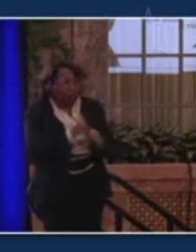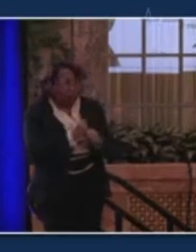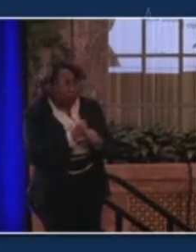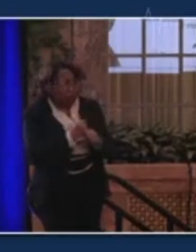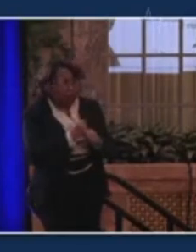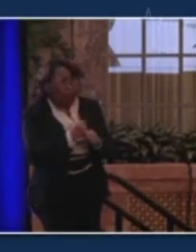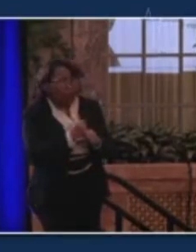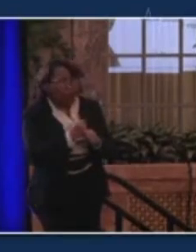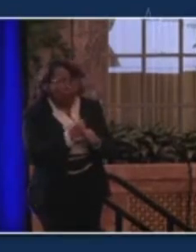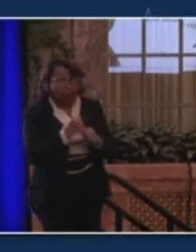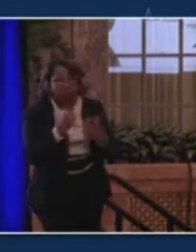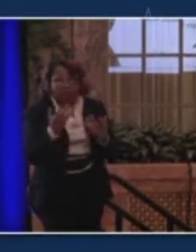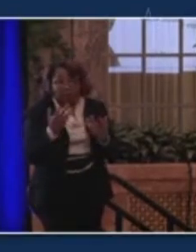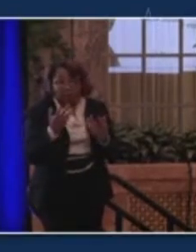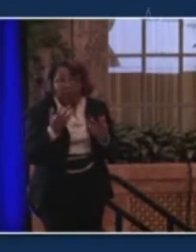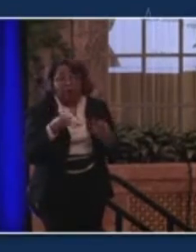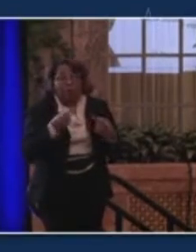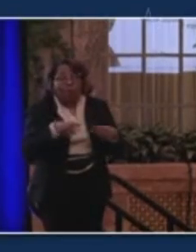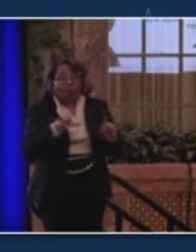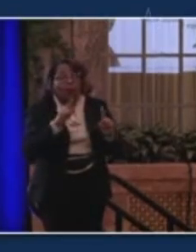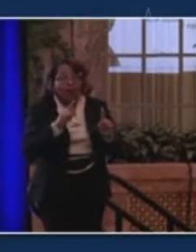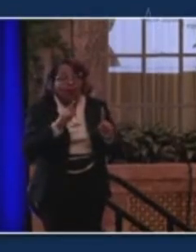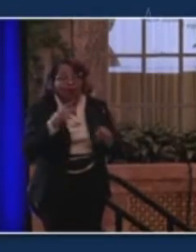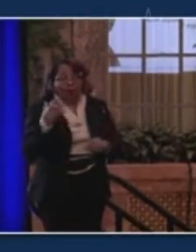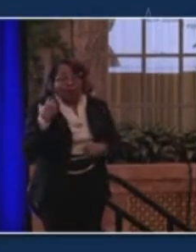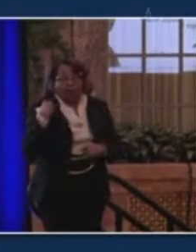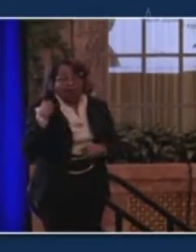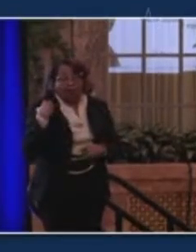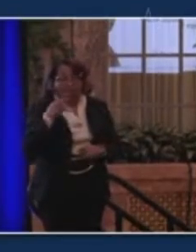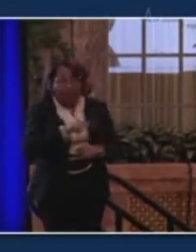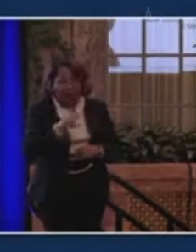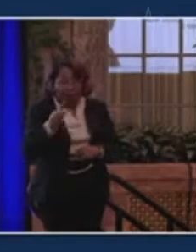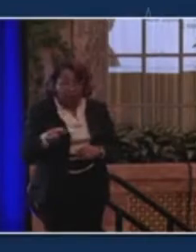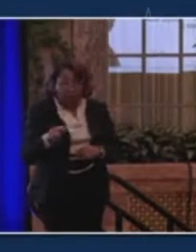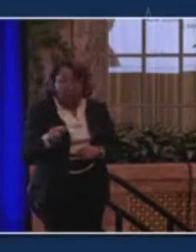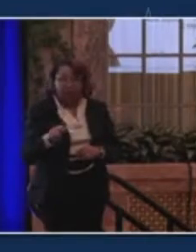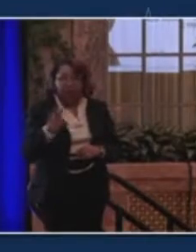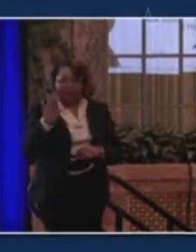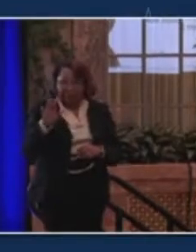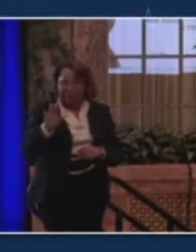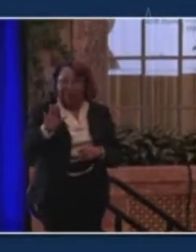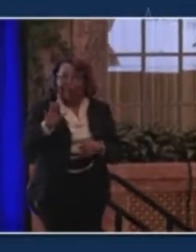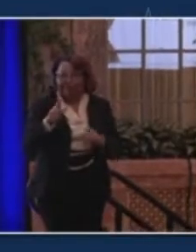Mayor Lori Lightfoot's next term. How about that, Lori?